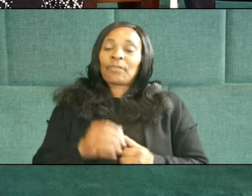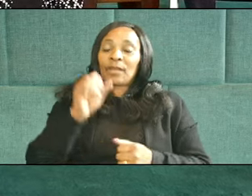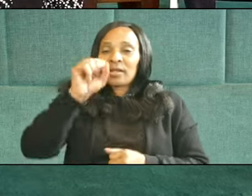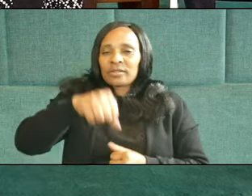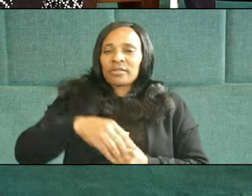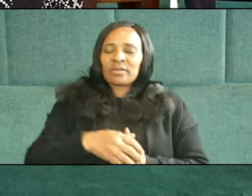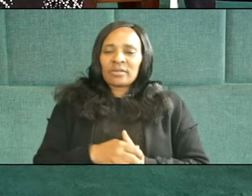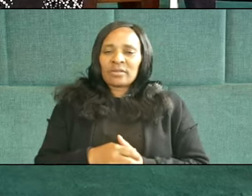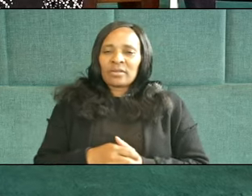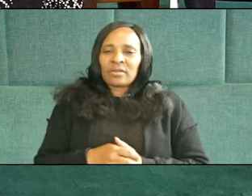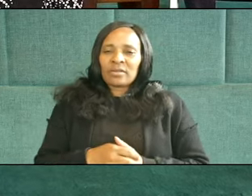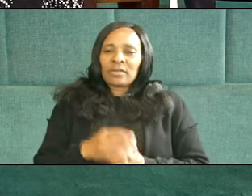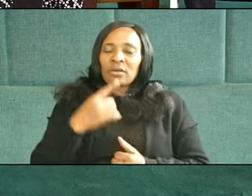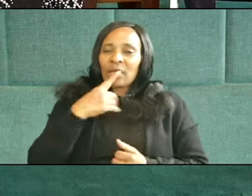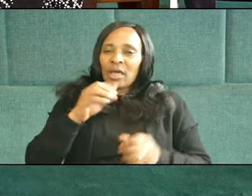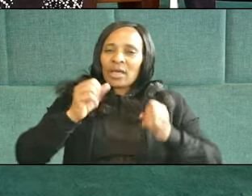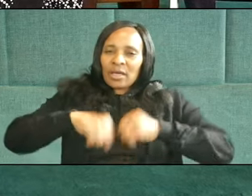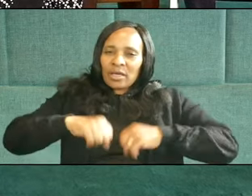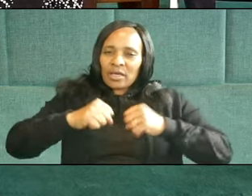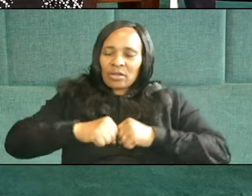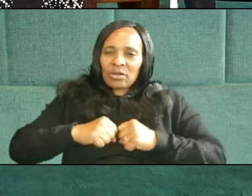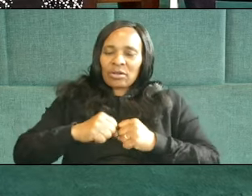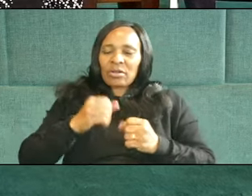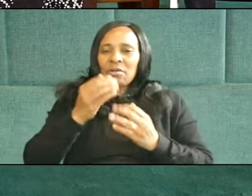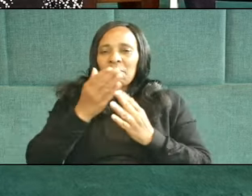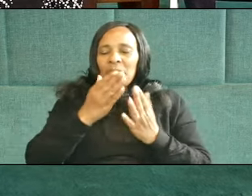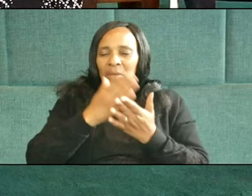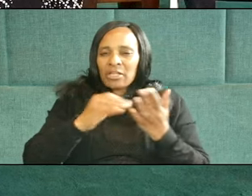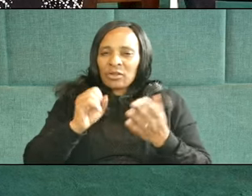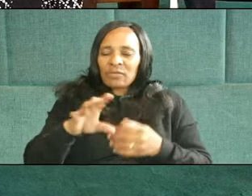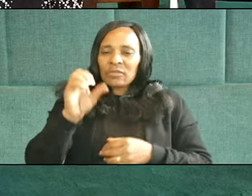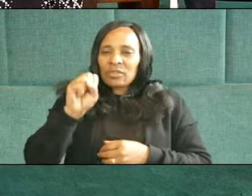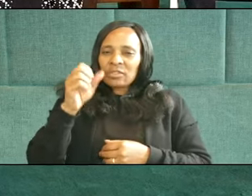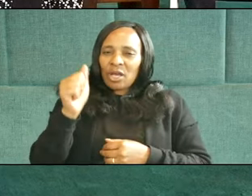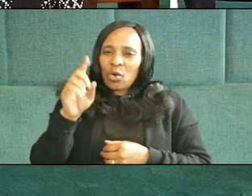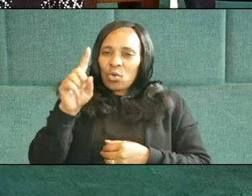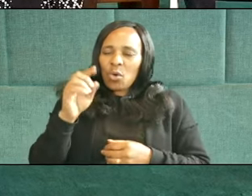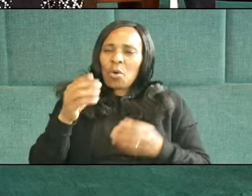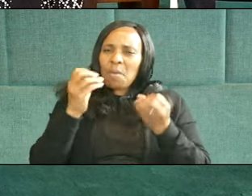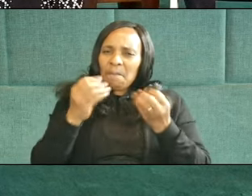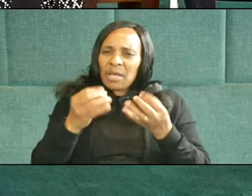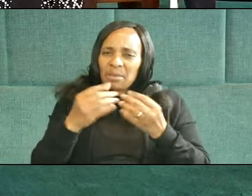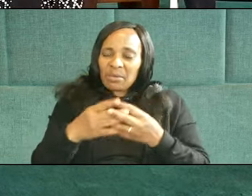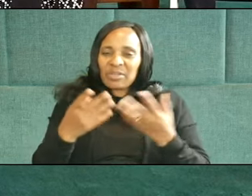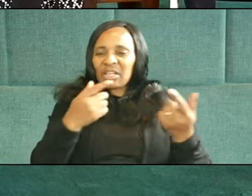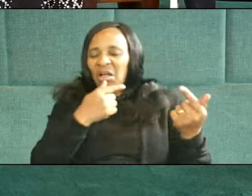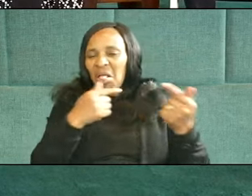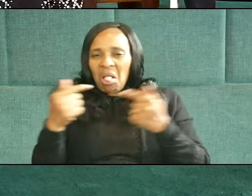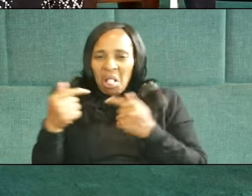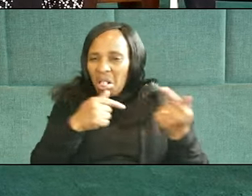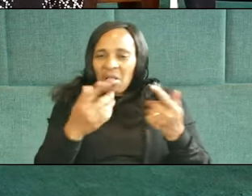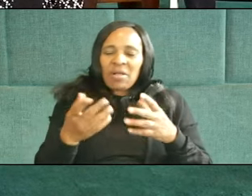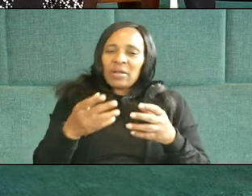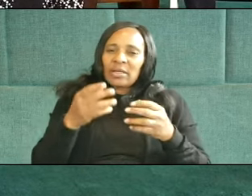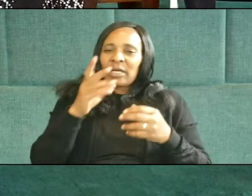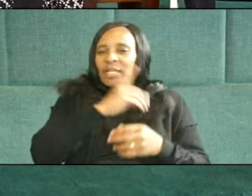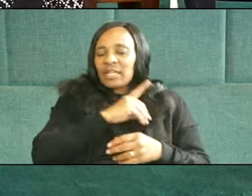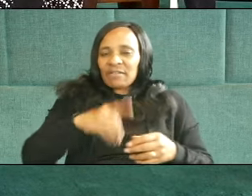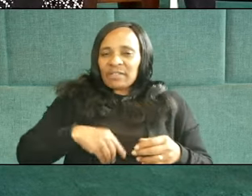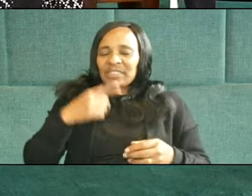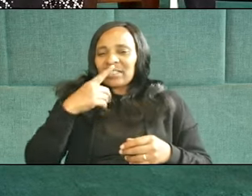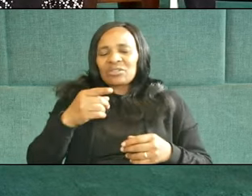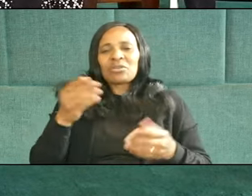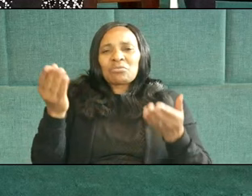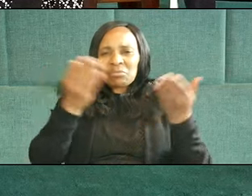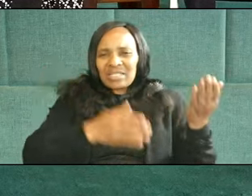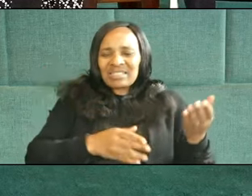Yes. So I agree on the bit of Saul, because most of the lamentation is David telling them not to proclaim Saul's death